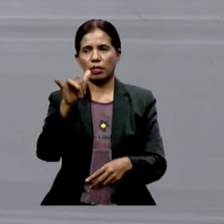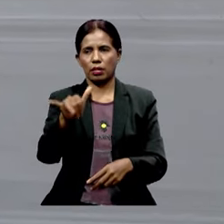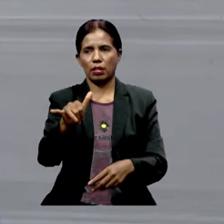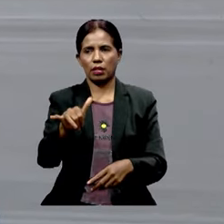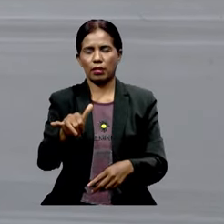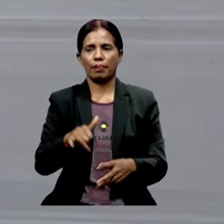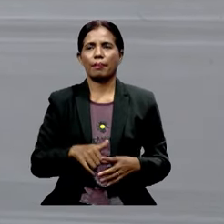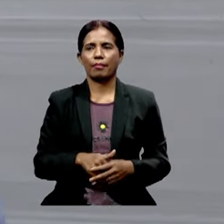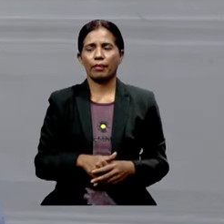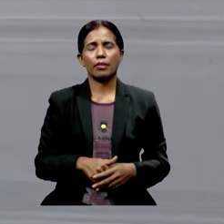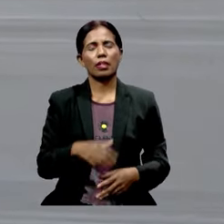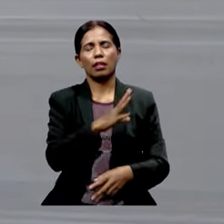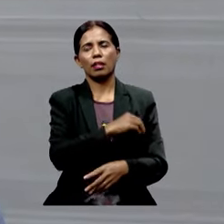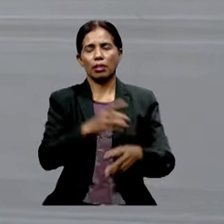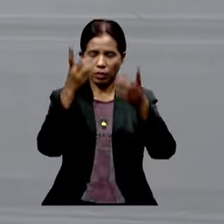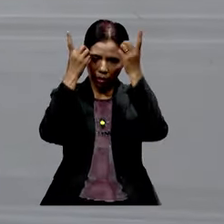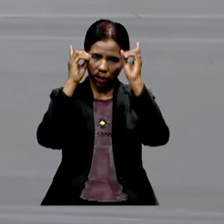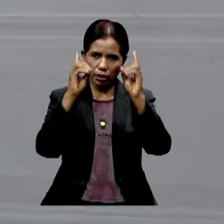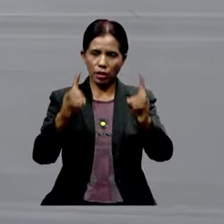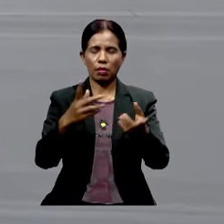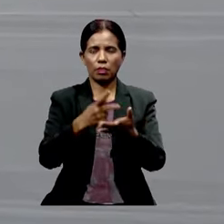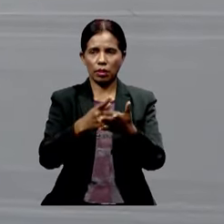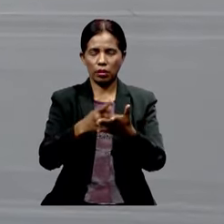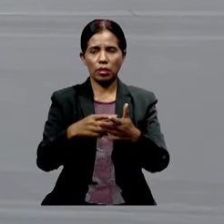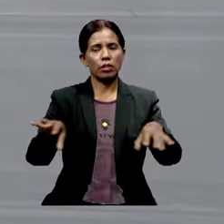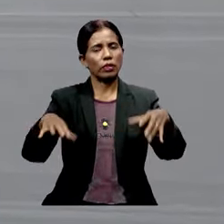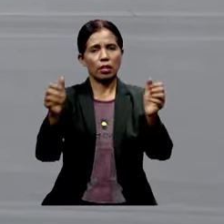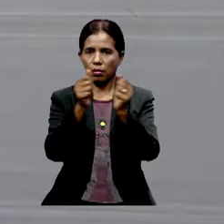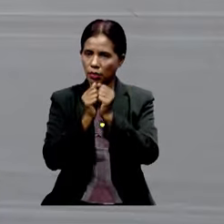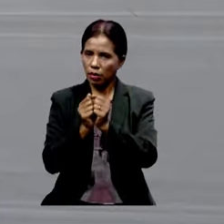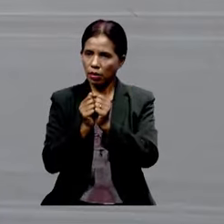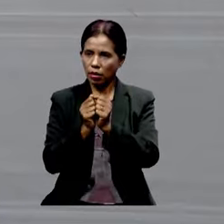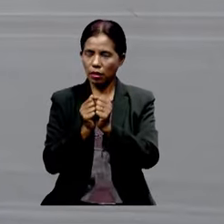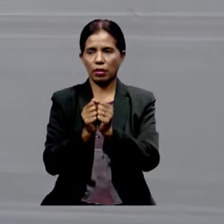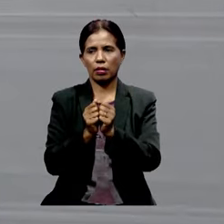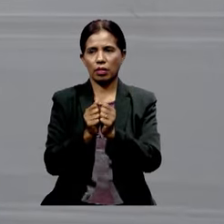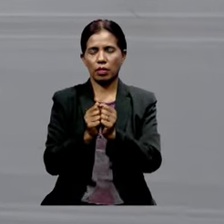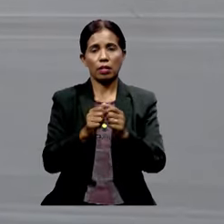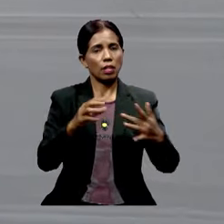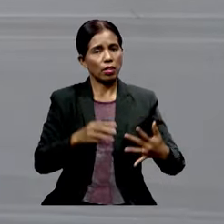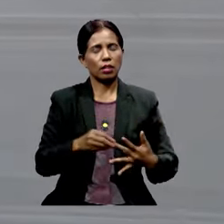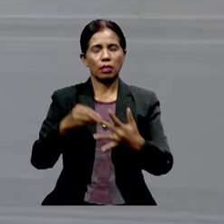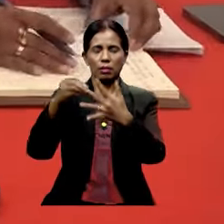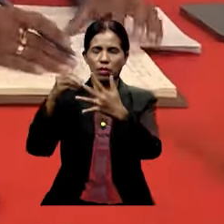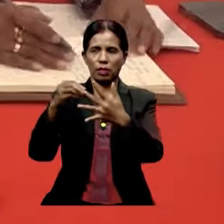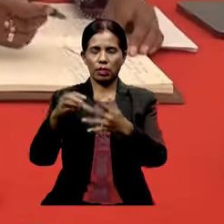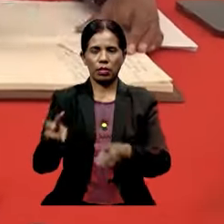will define all the project and the cooperation in a very specific way.